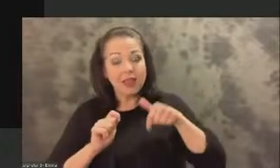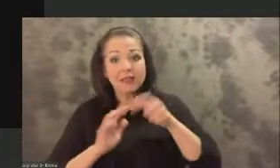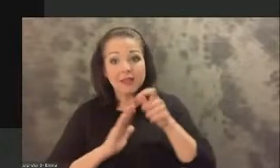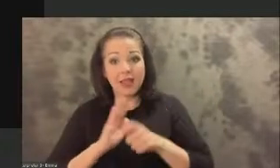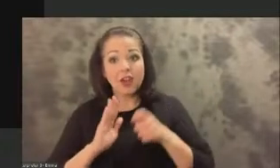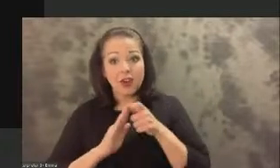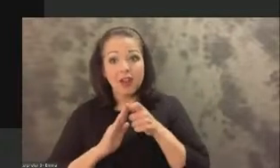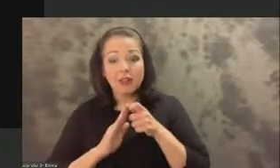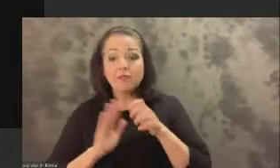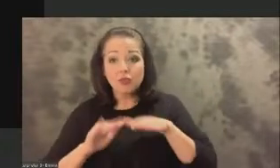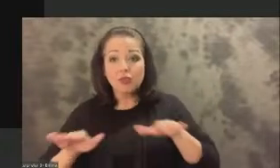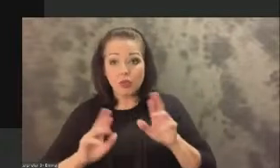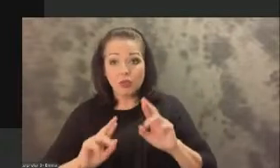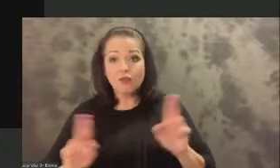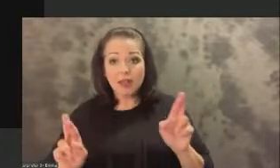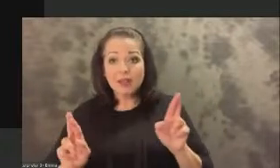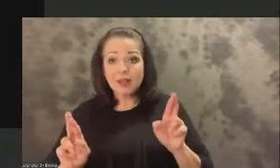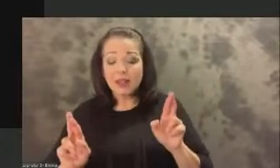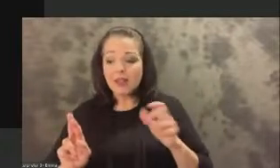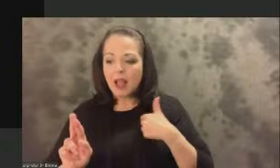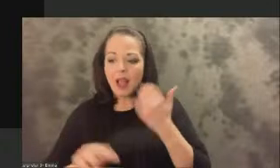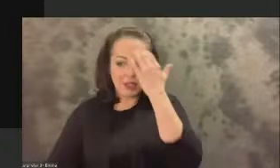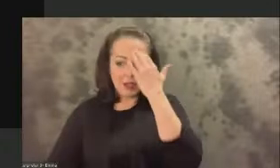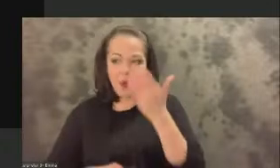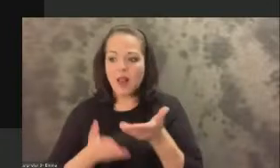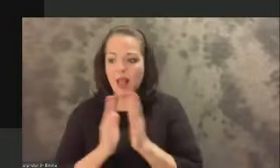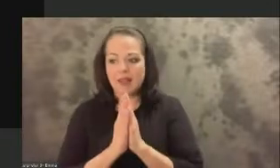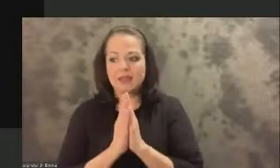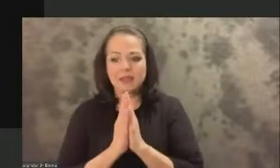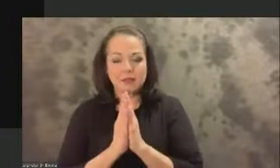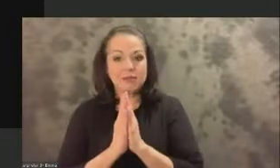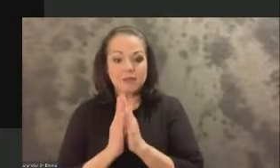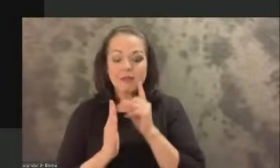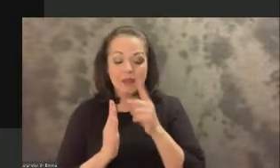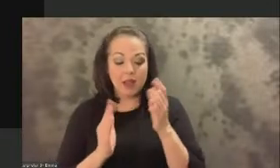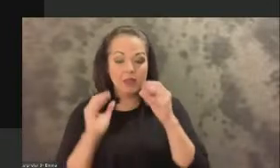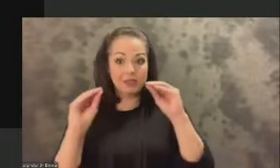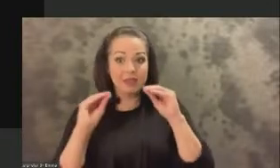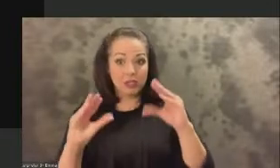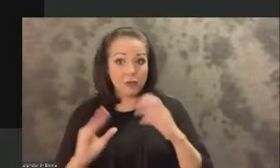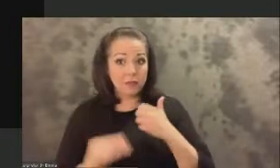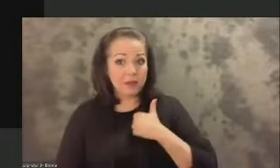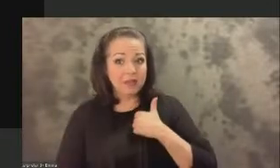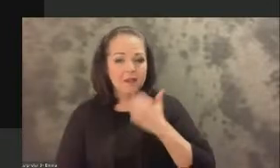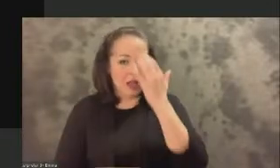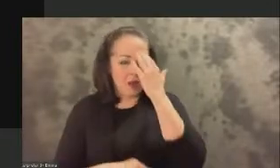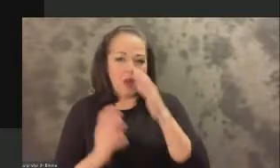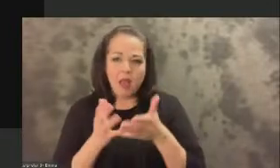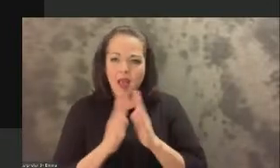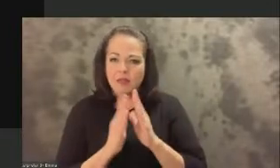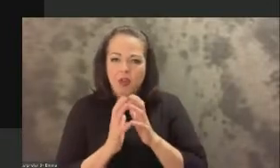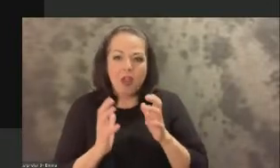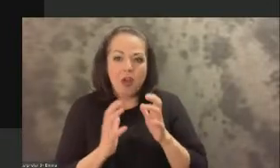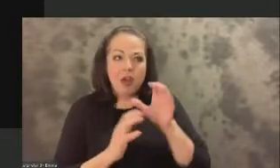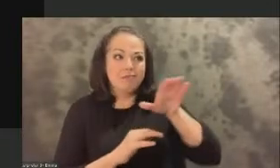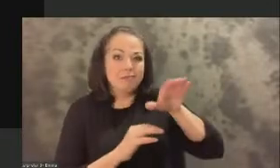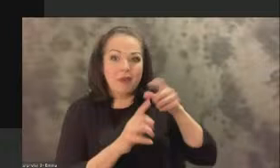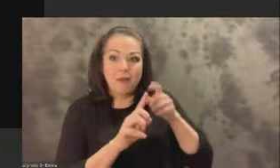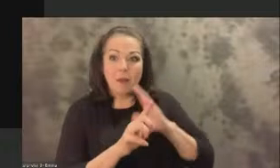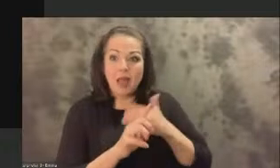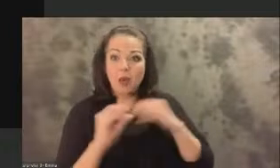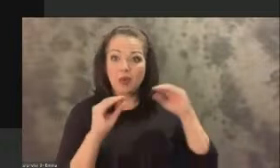are ready. And I know it asks, as an educator myself, I know it's asking a lot from our educators, but I think a